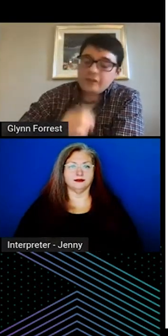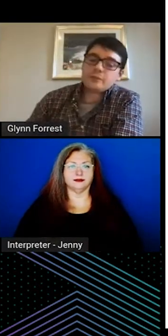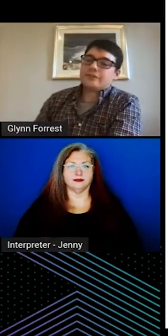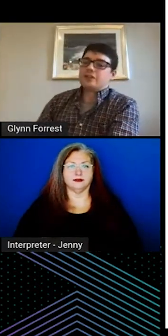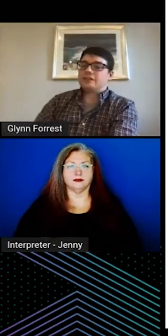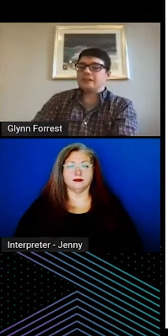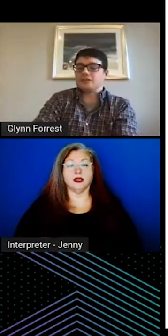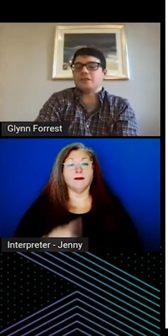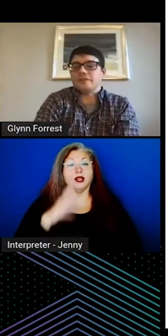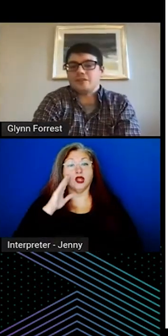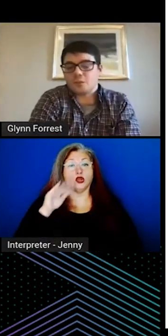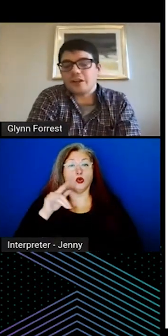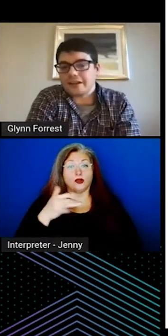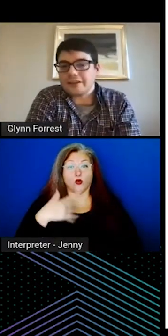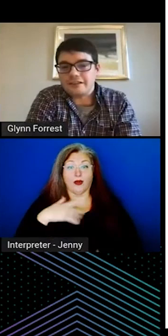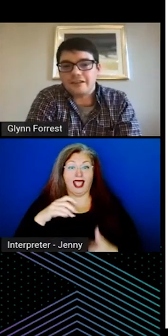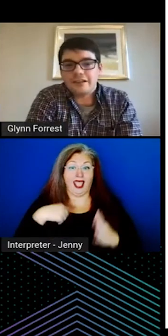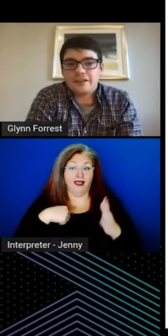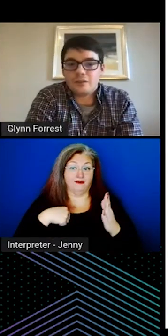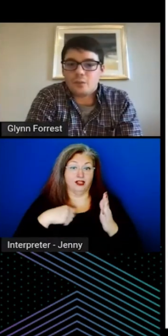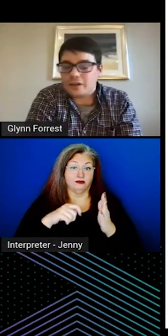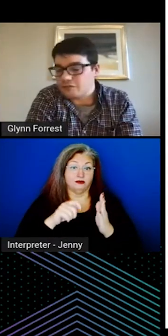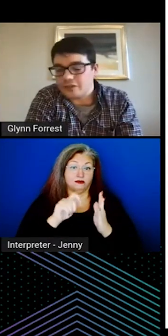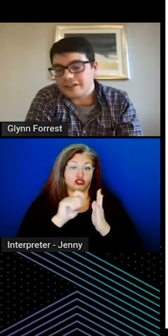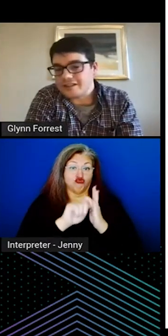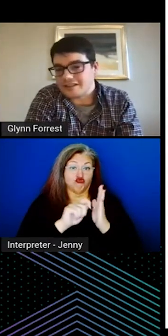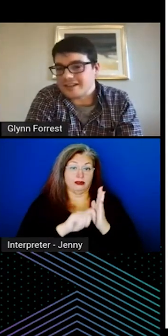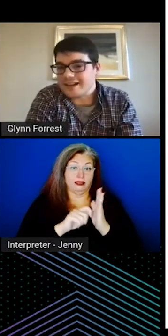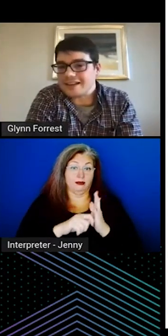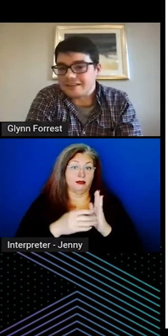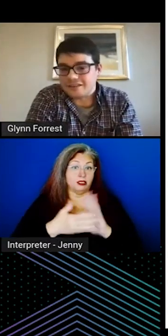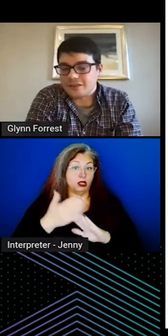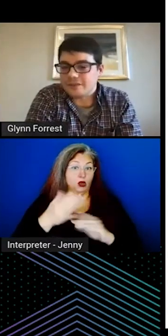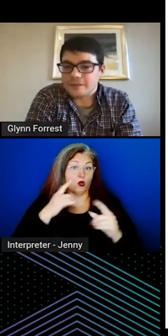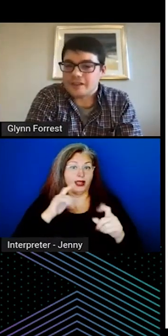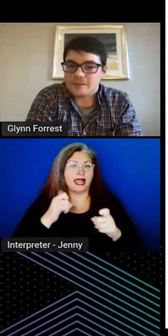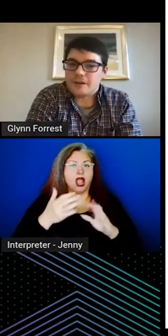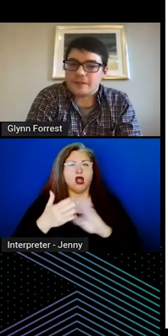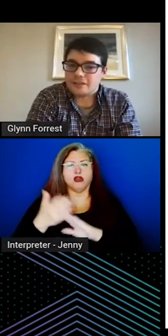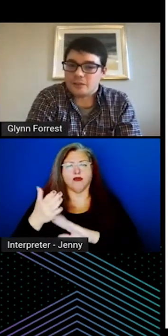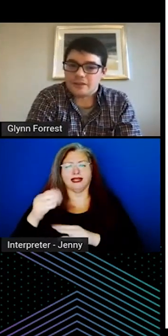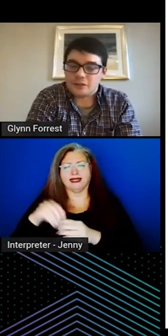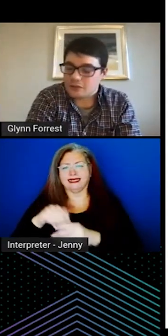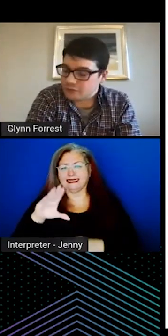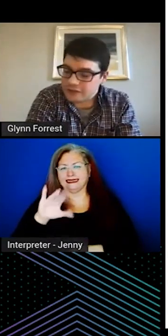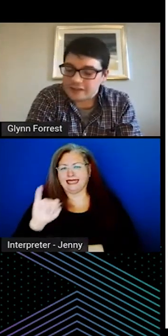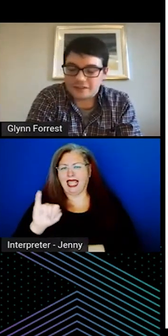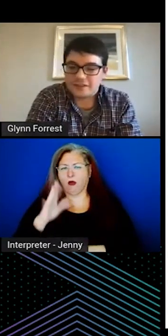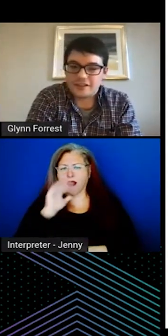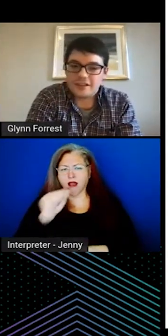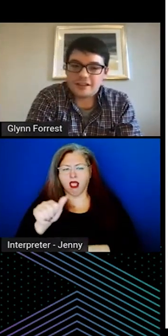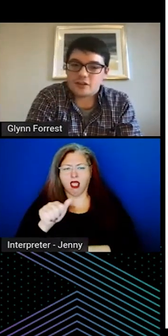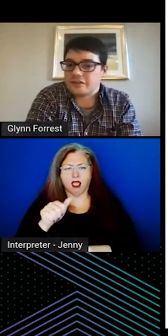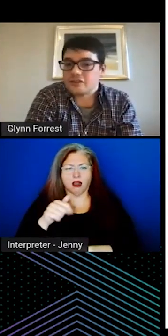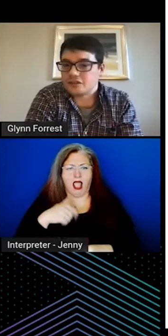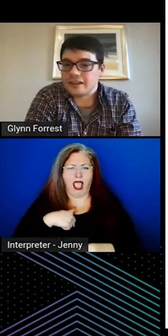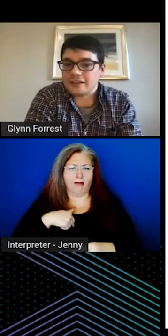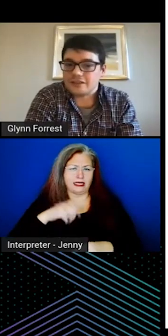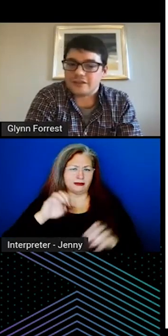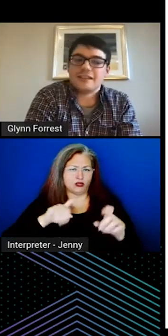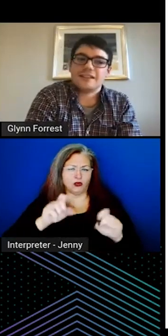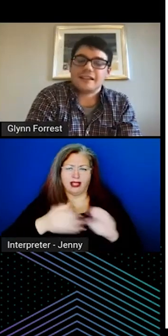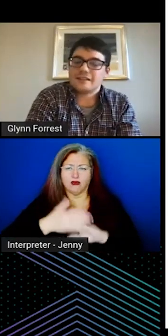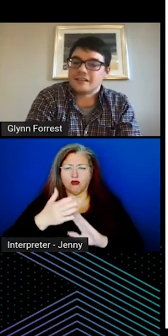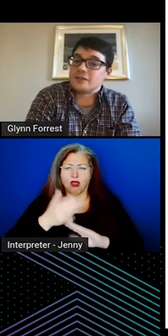Now that we've got a script that's working, why not run it in CI? It's something I've been experimented with. You could run this as often as you like